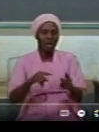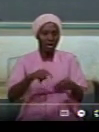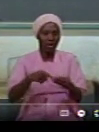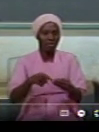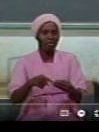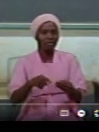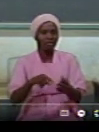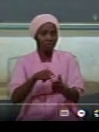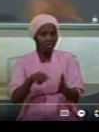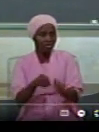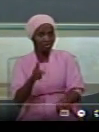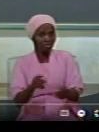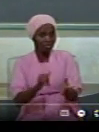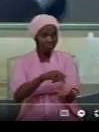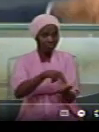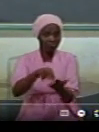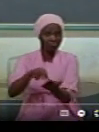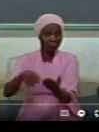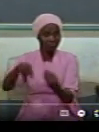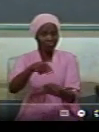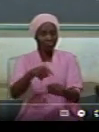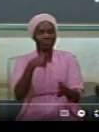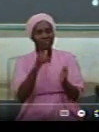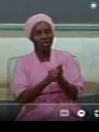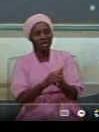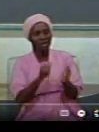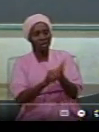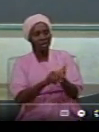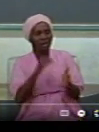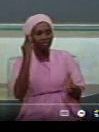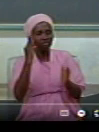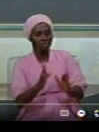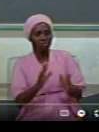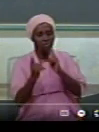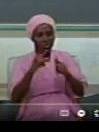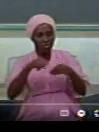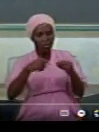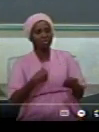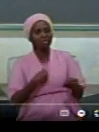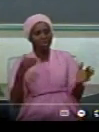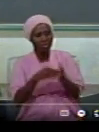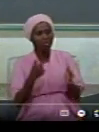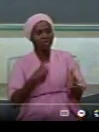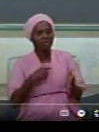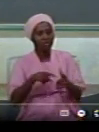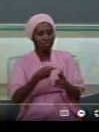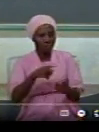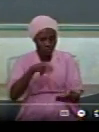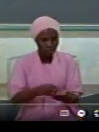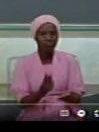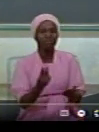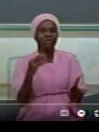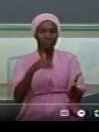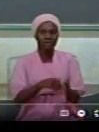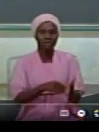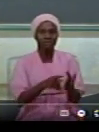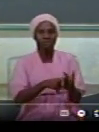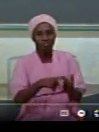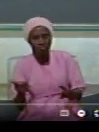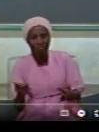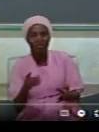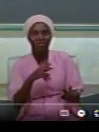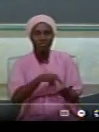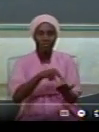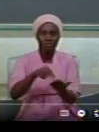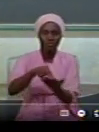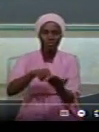he's talking at me. I cannot stay there. They go to another place, wandering stars, to whom is reserved